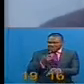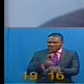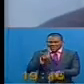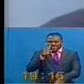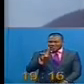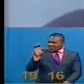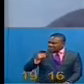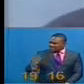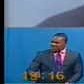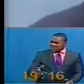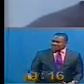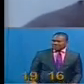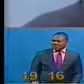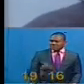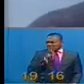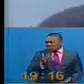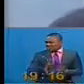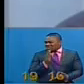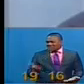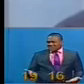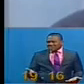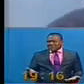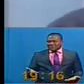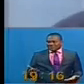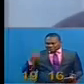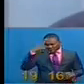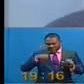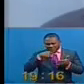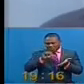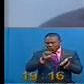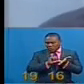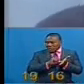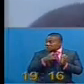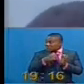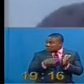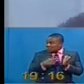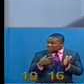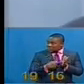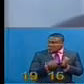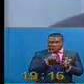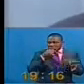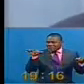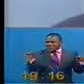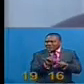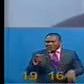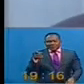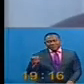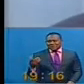7%, when in fact, what is contained in the audit report does not merit